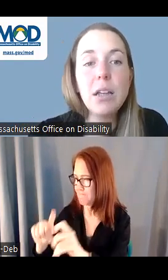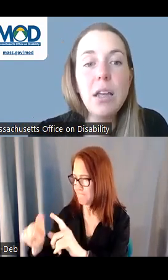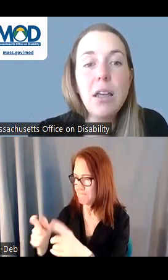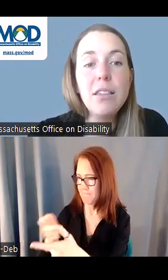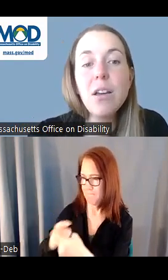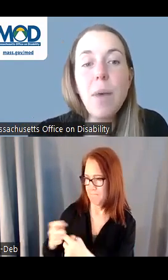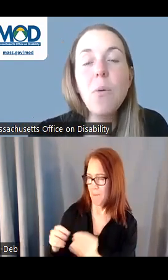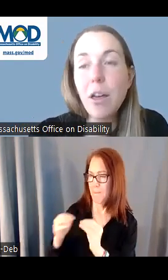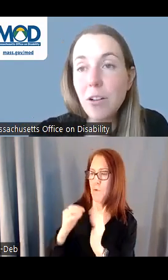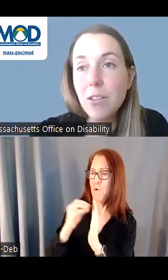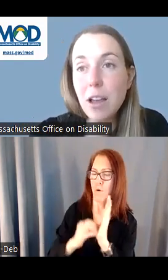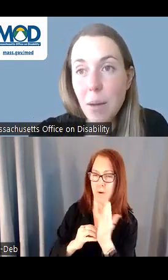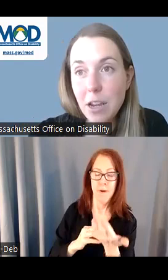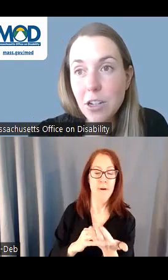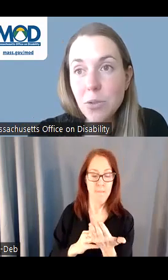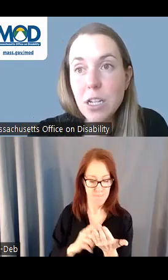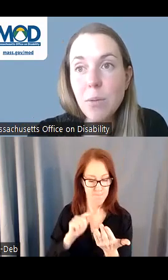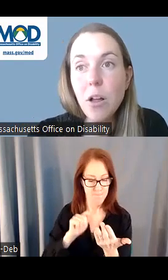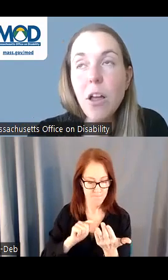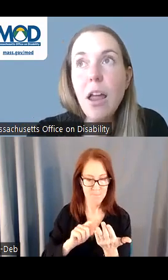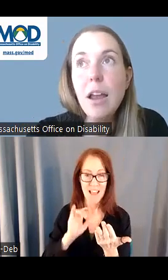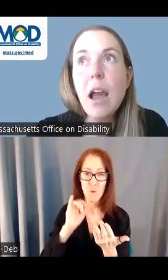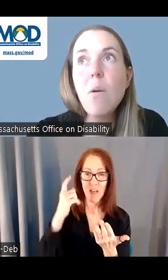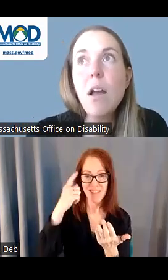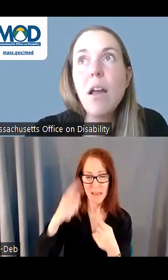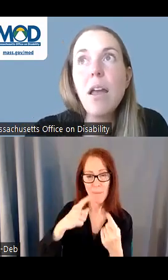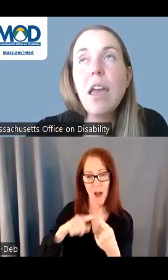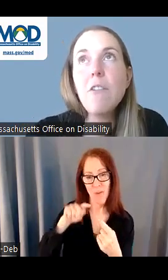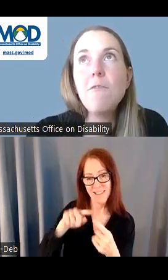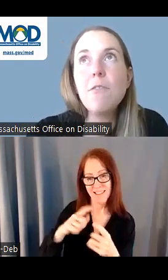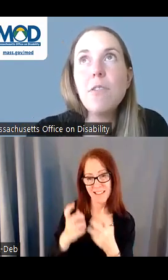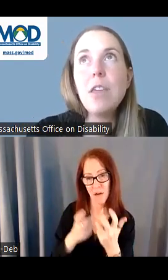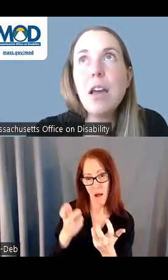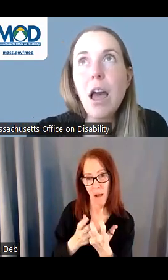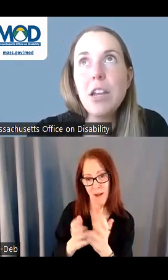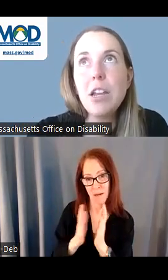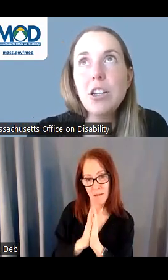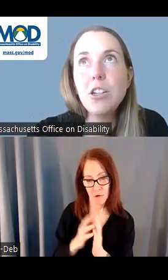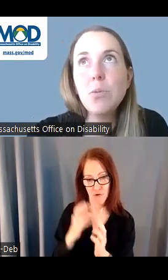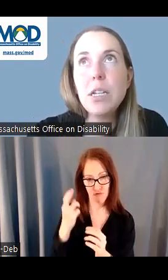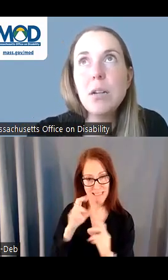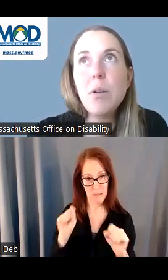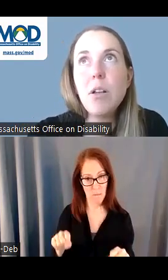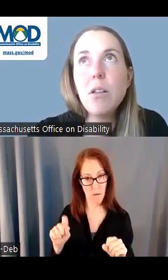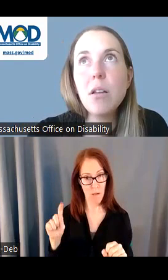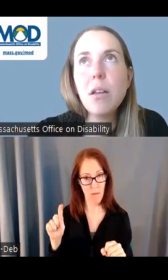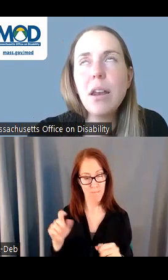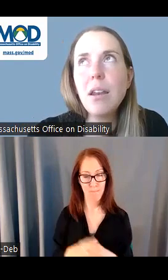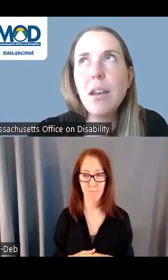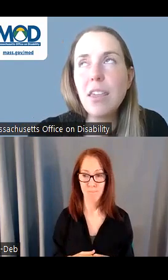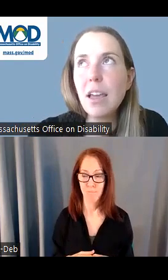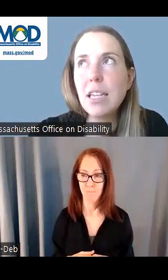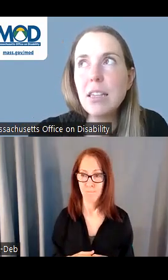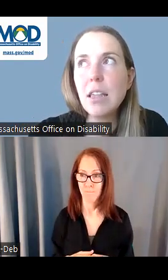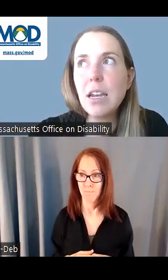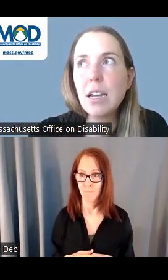to think about whether the accommodation is reasonable. Now, if the accommodation is reasonable, and